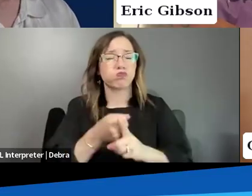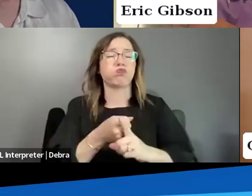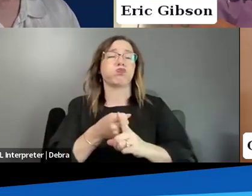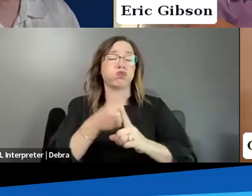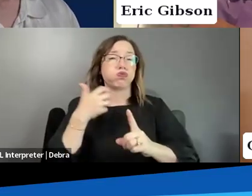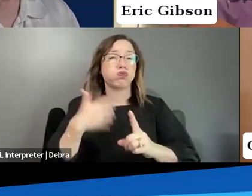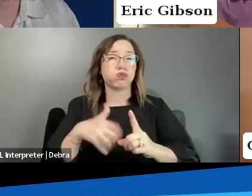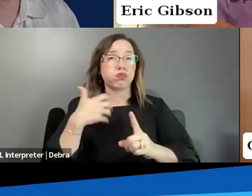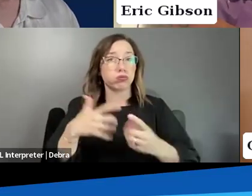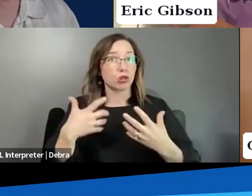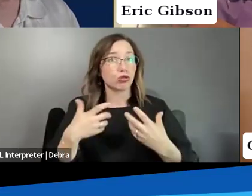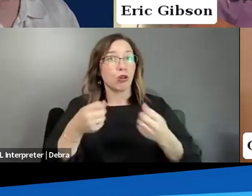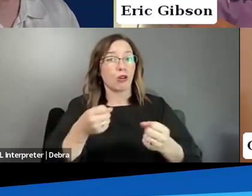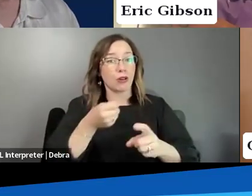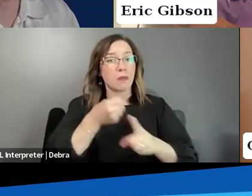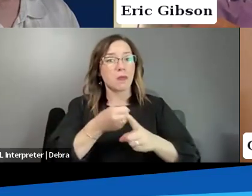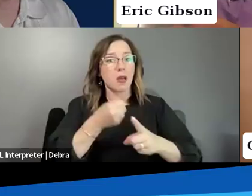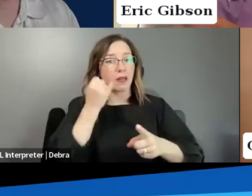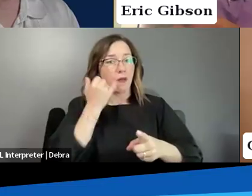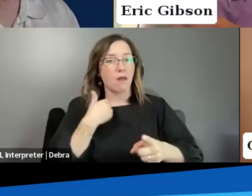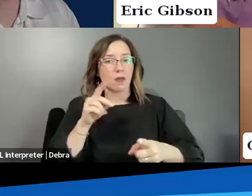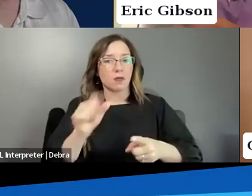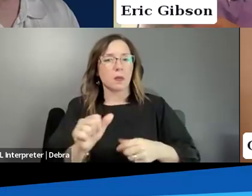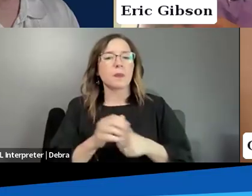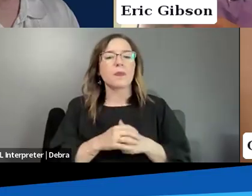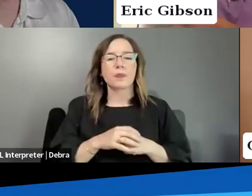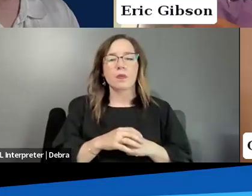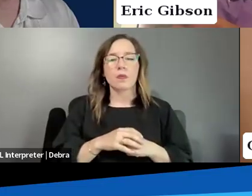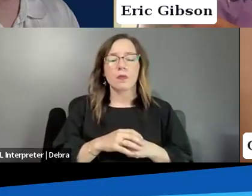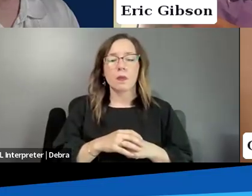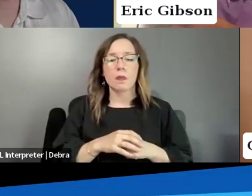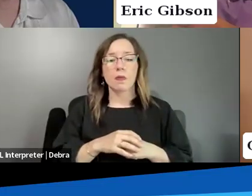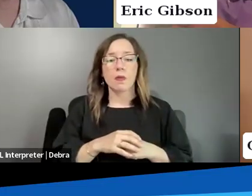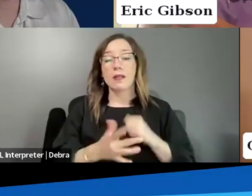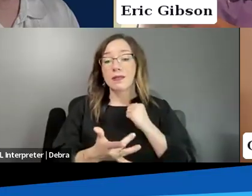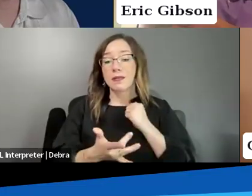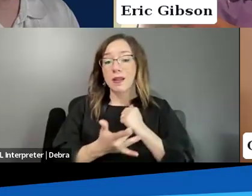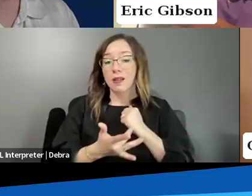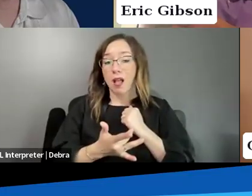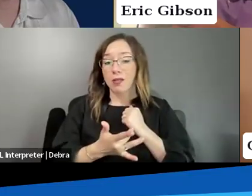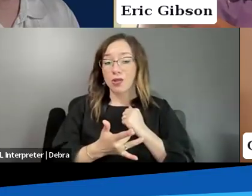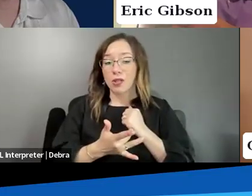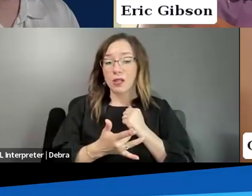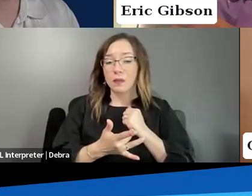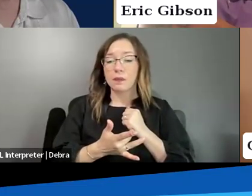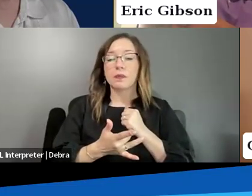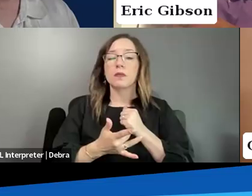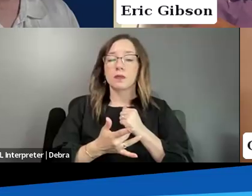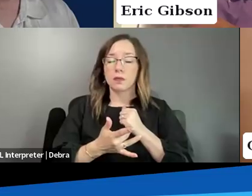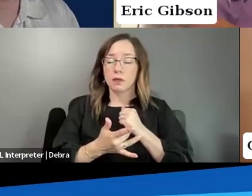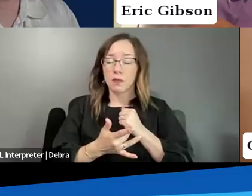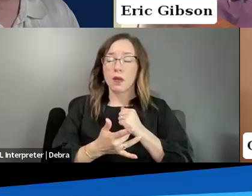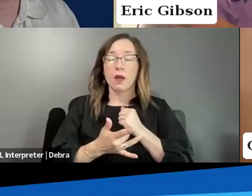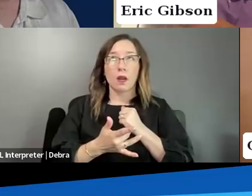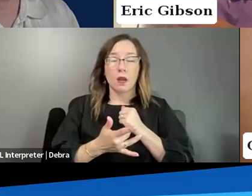When you have a disability. And in terms of the technology, the thing I would also say is the technology has kind of saved